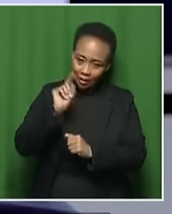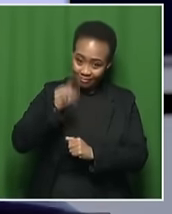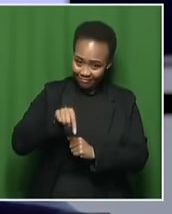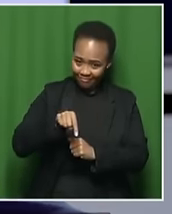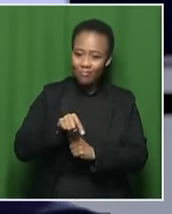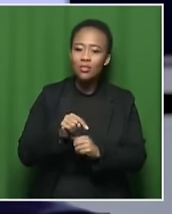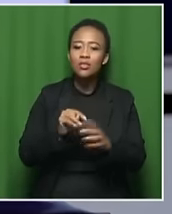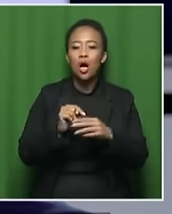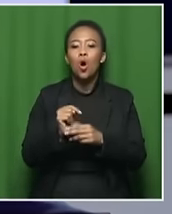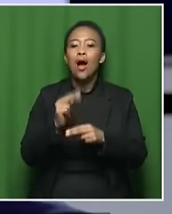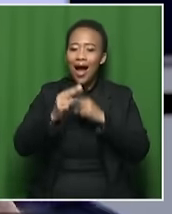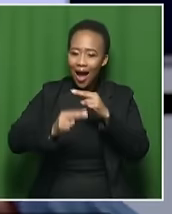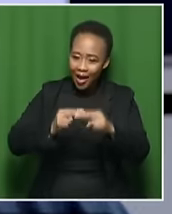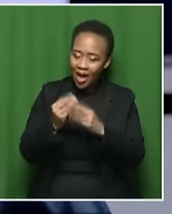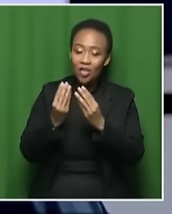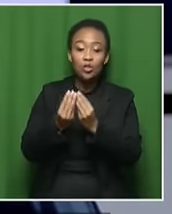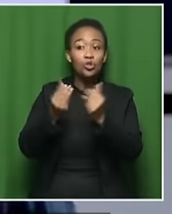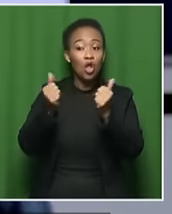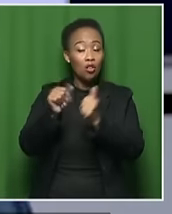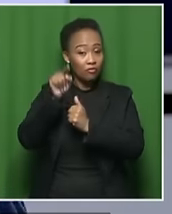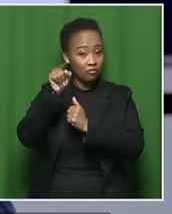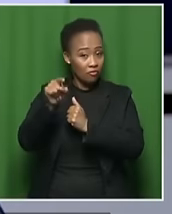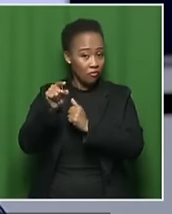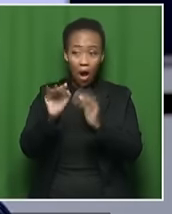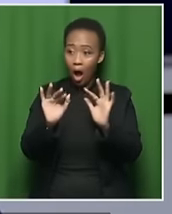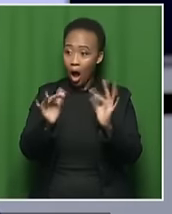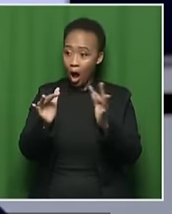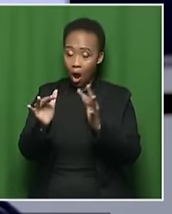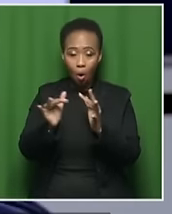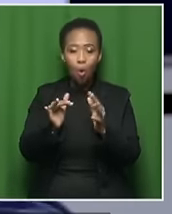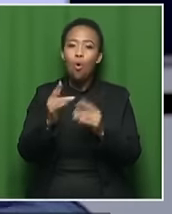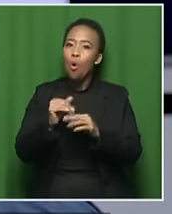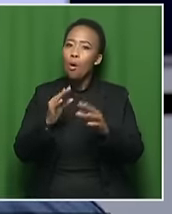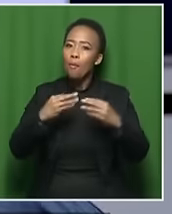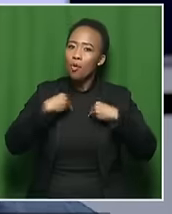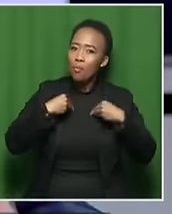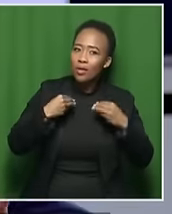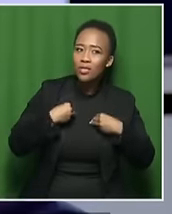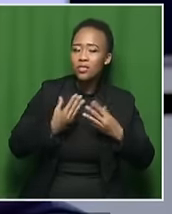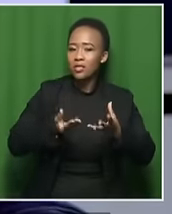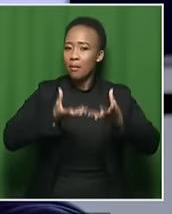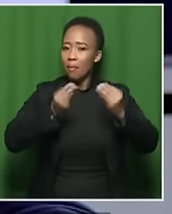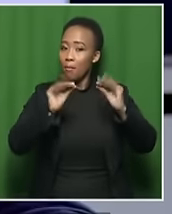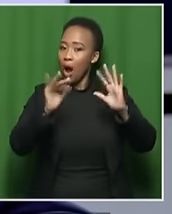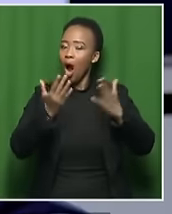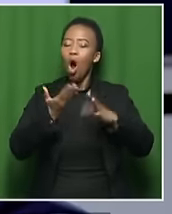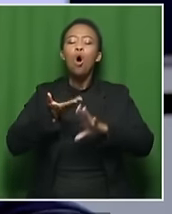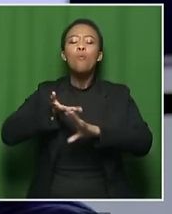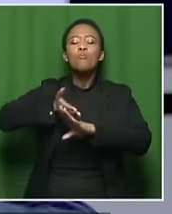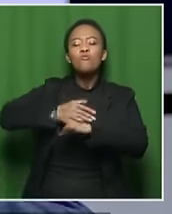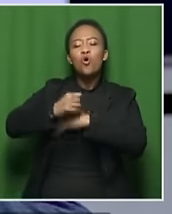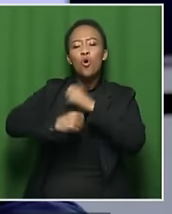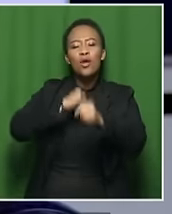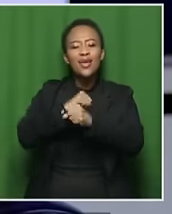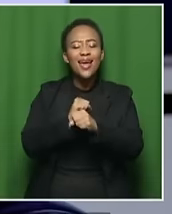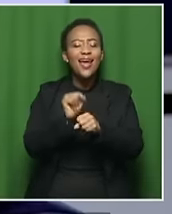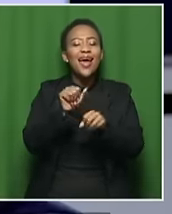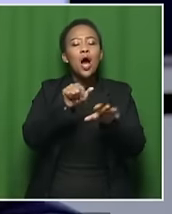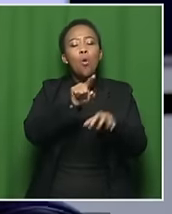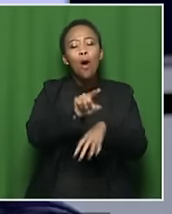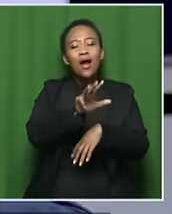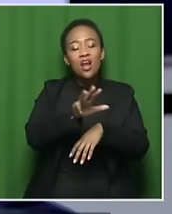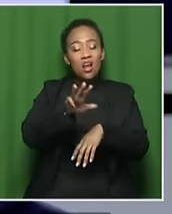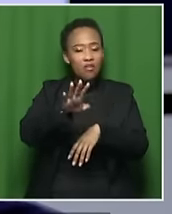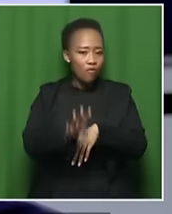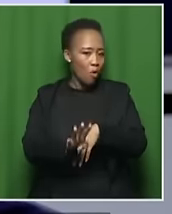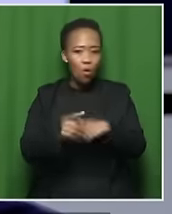another matter on its own as to how property was acquired pre-94 and so forth. But in order to come in and